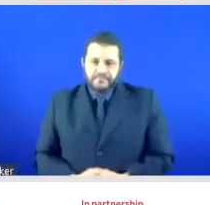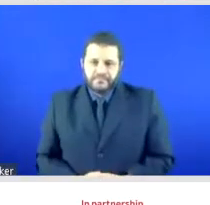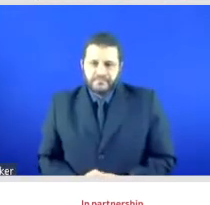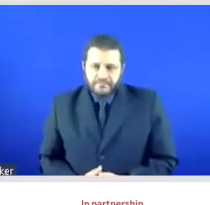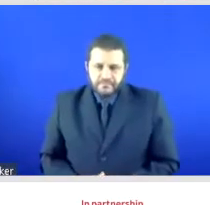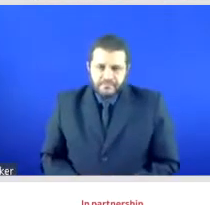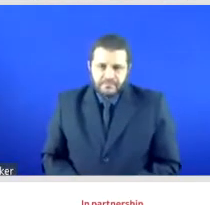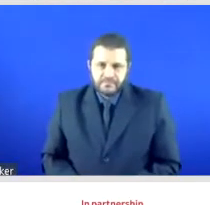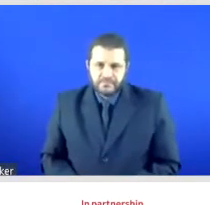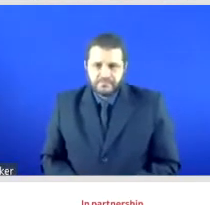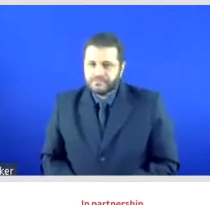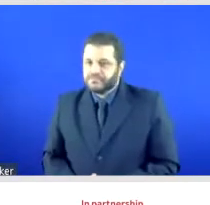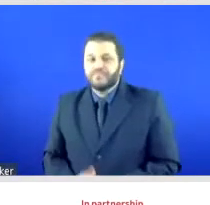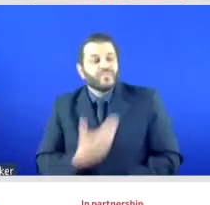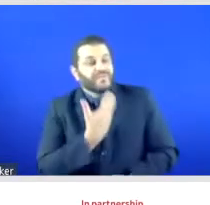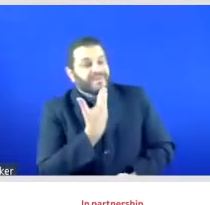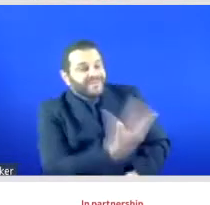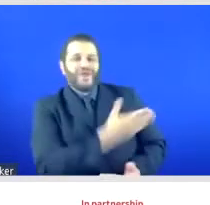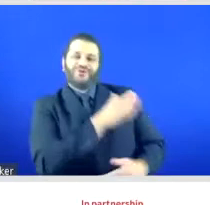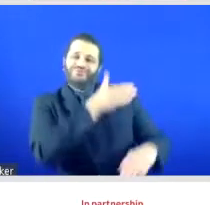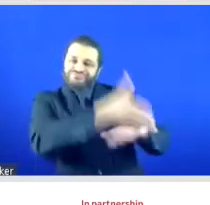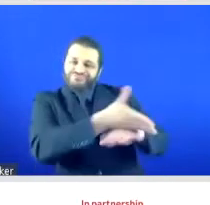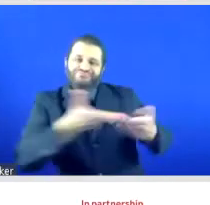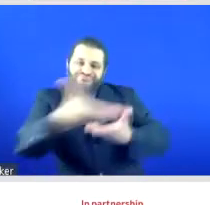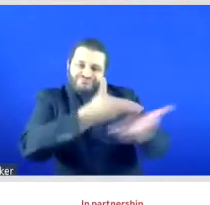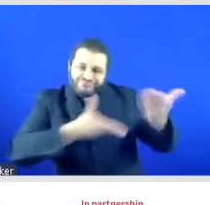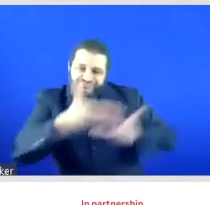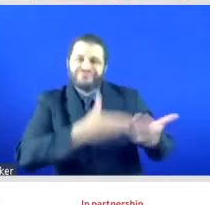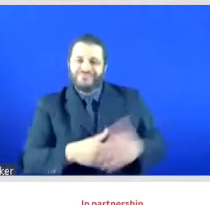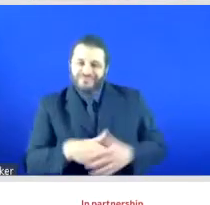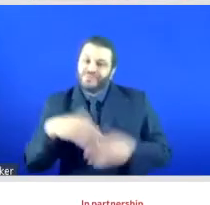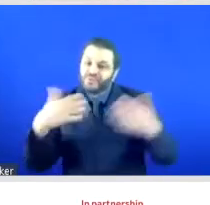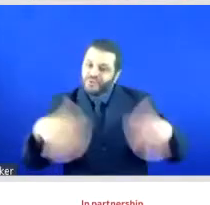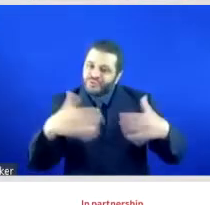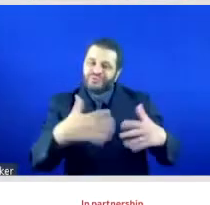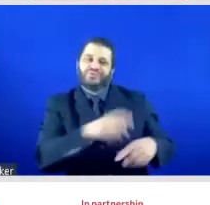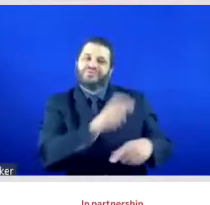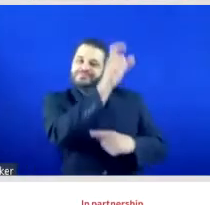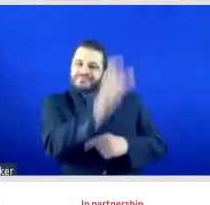your concerns, but also your passion. And with that,